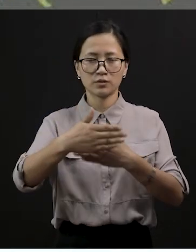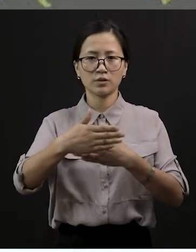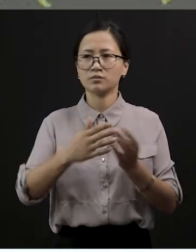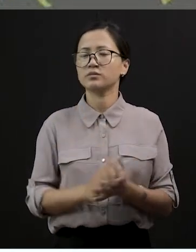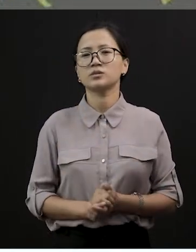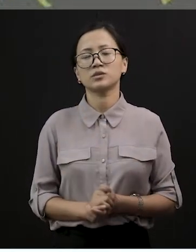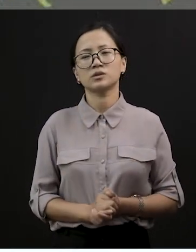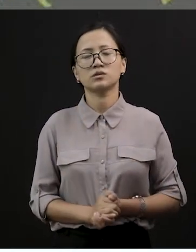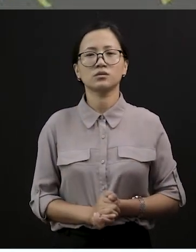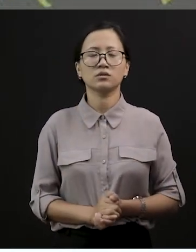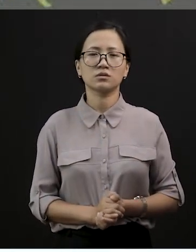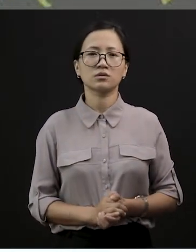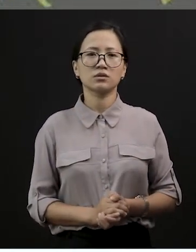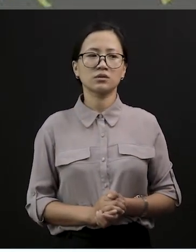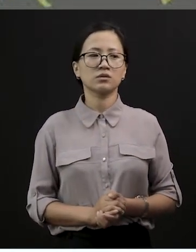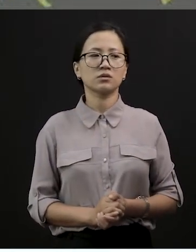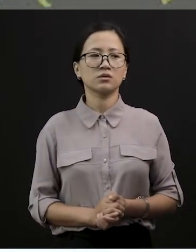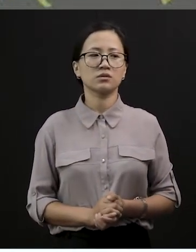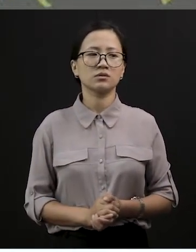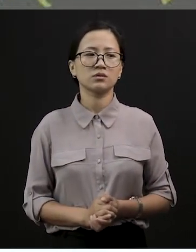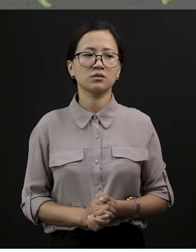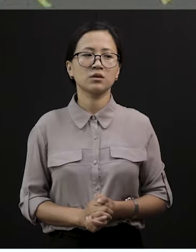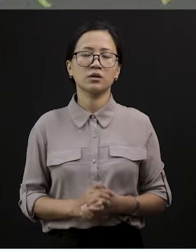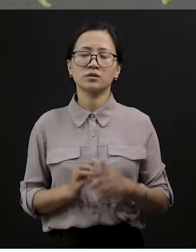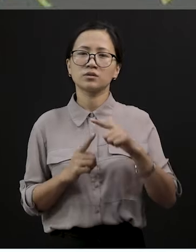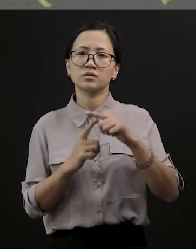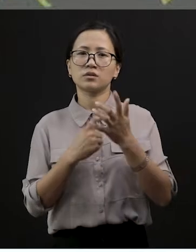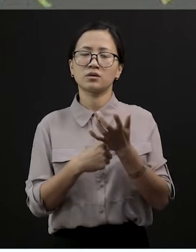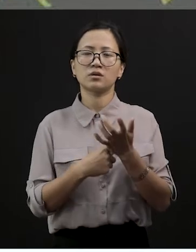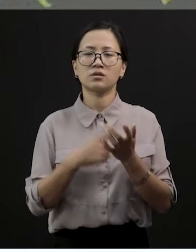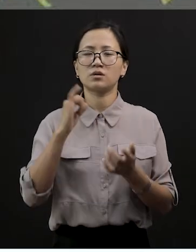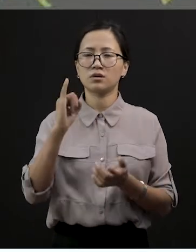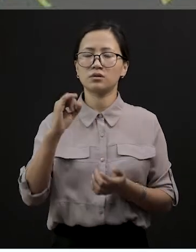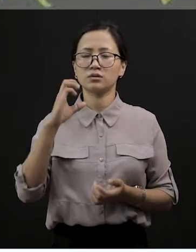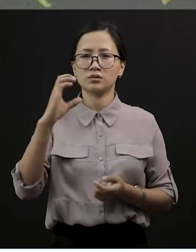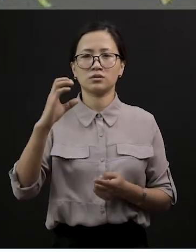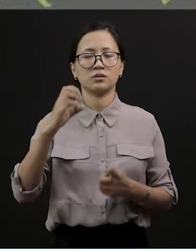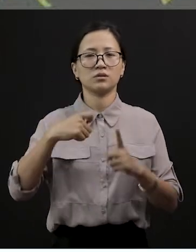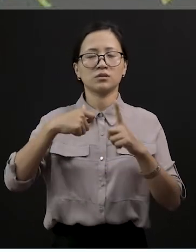neighbors, right? On the neighbors. So this is known as trick. Spelling